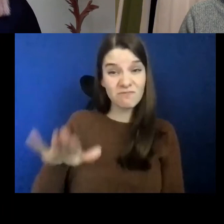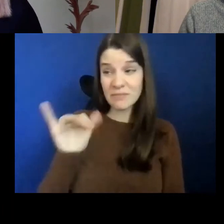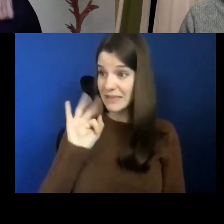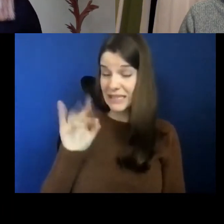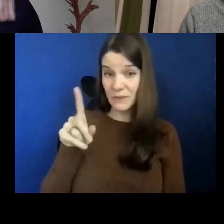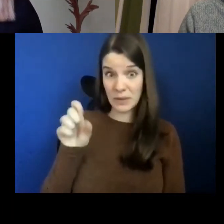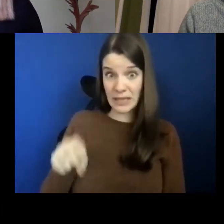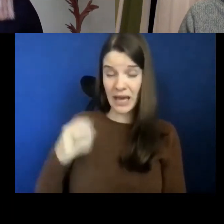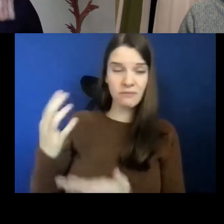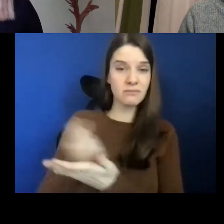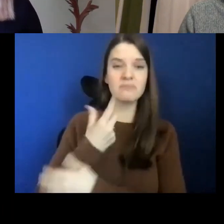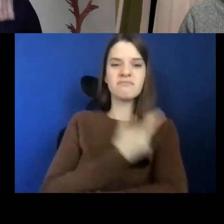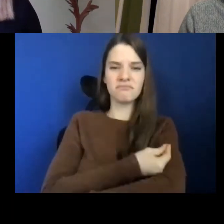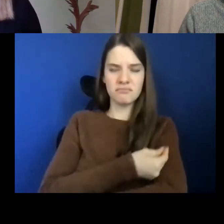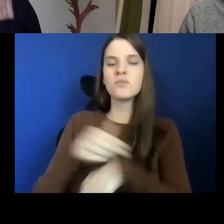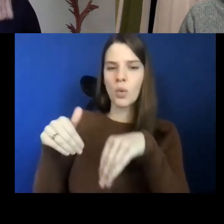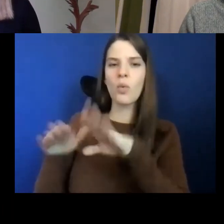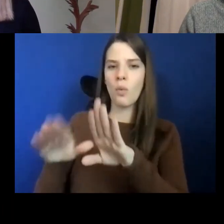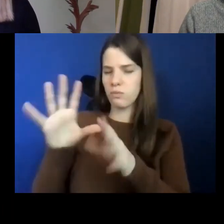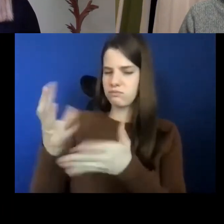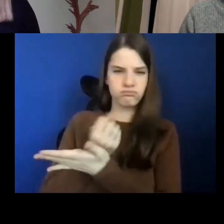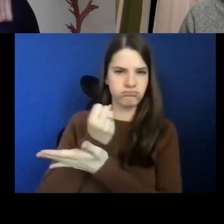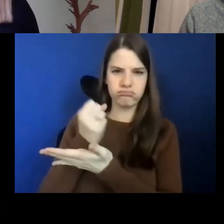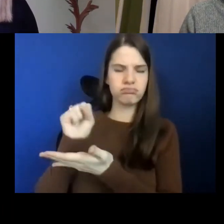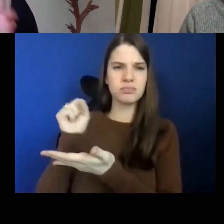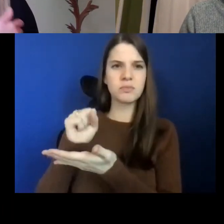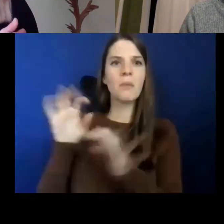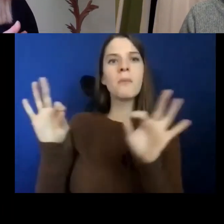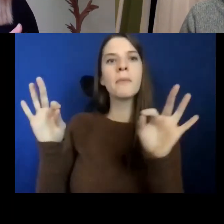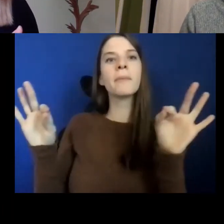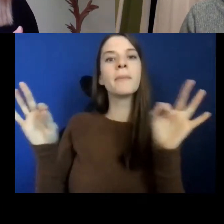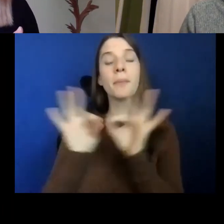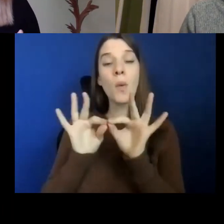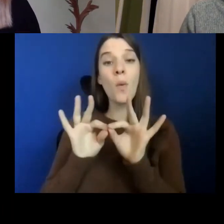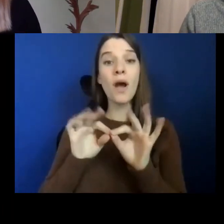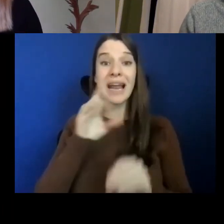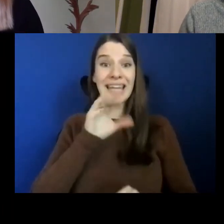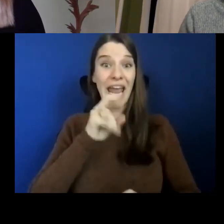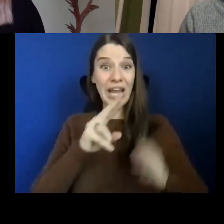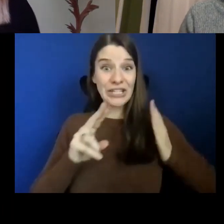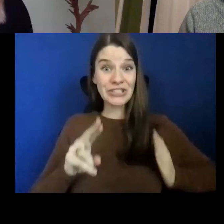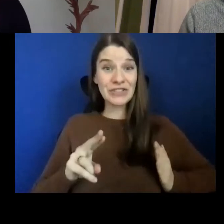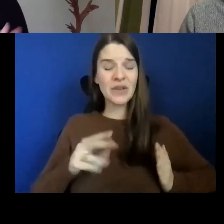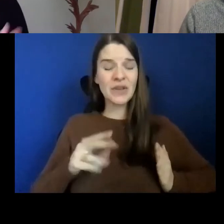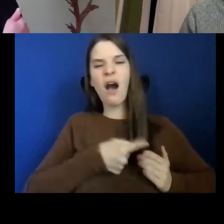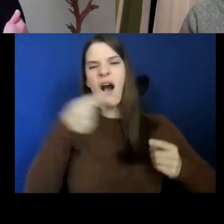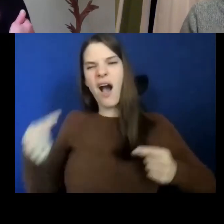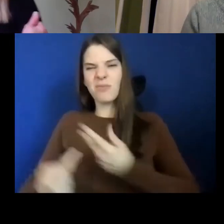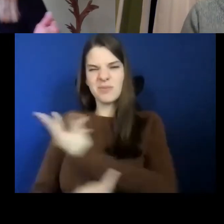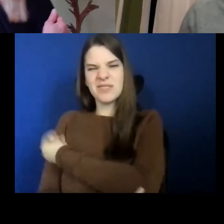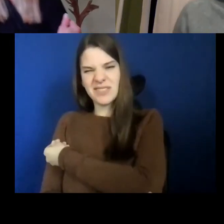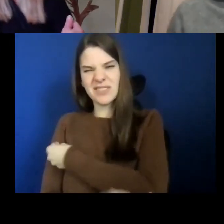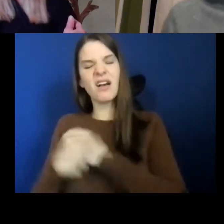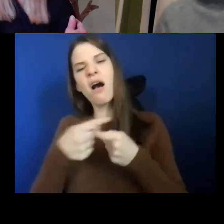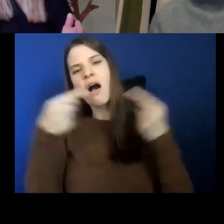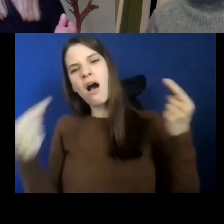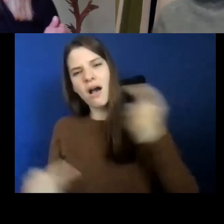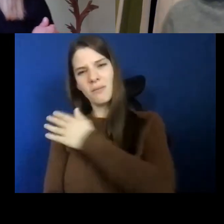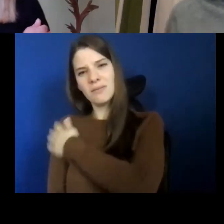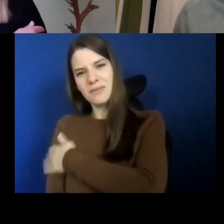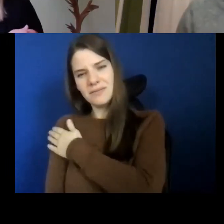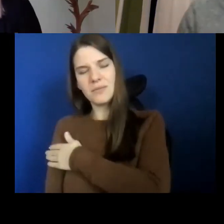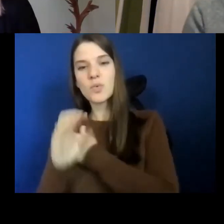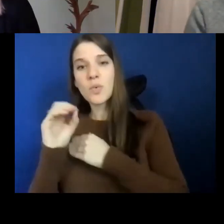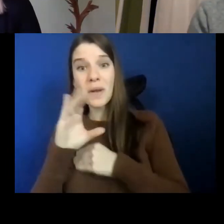an opportunity, go get your vaccine. Just do it in the side that didn't have the cancer. Do it on the arm that didn't have